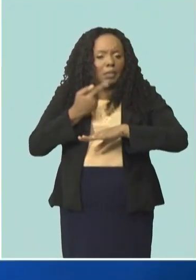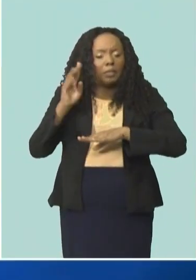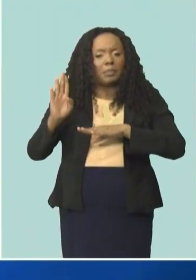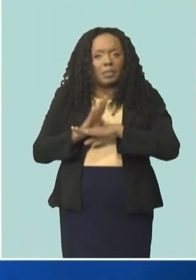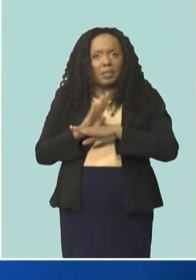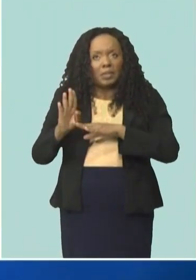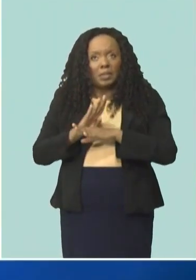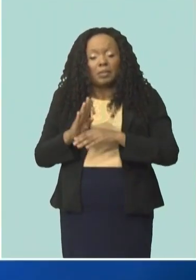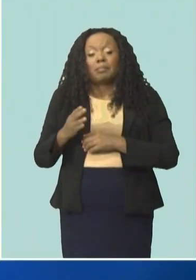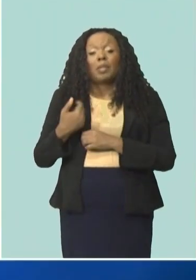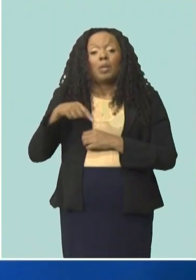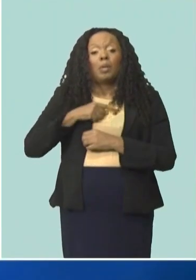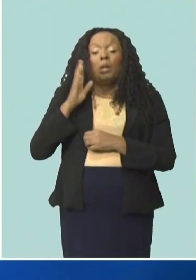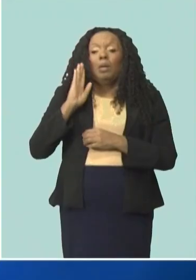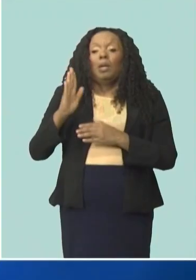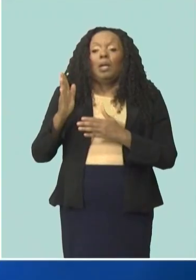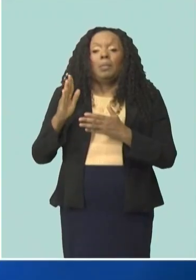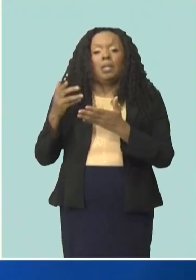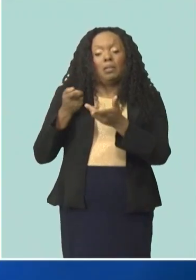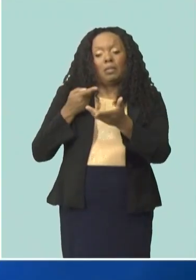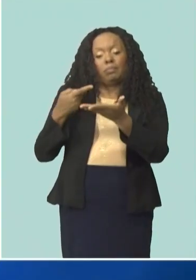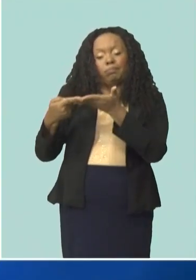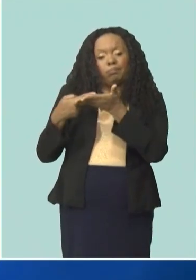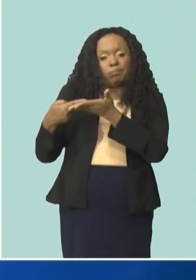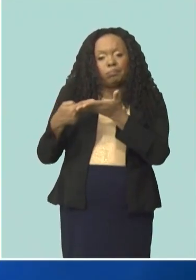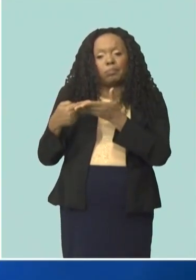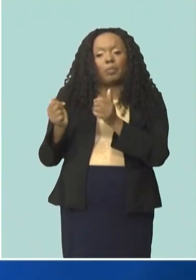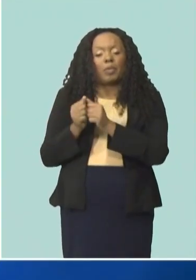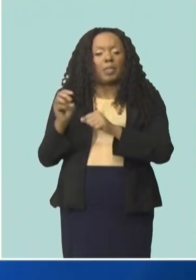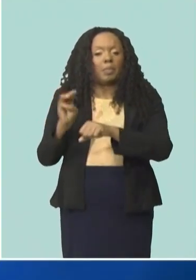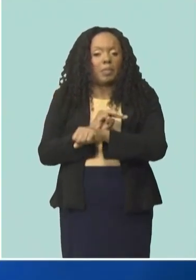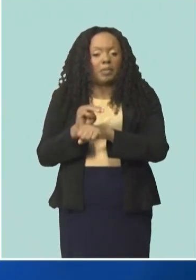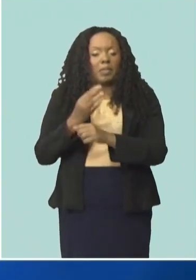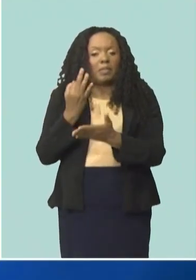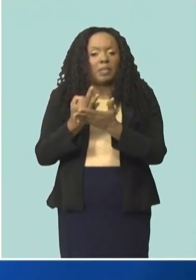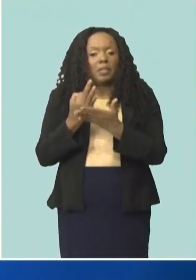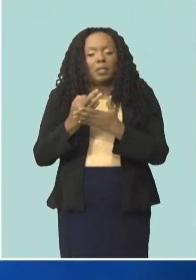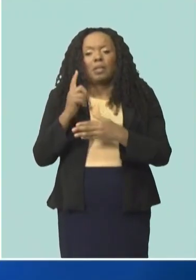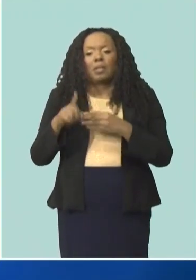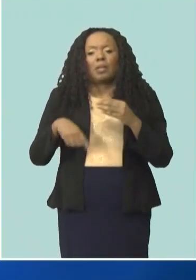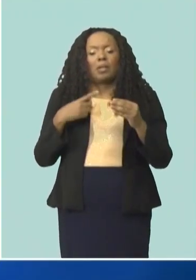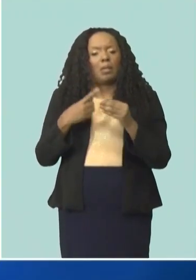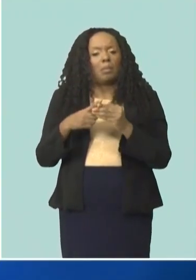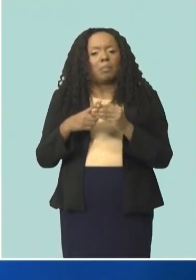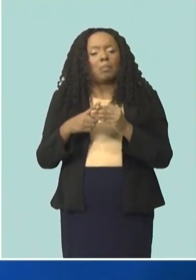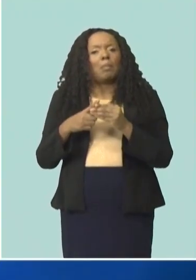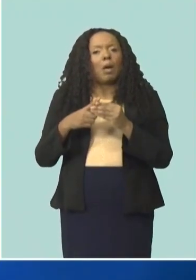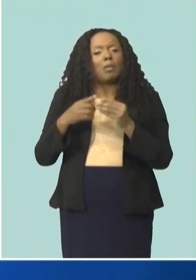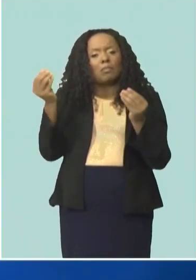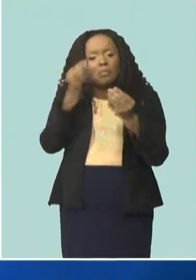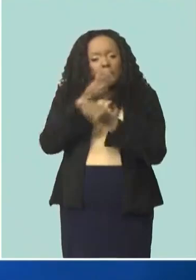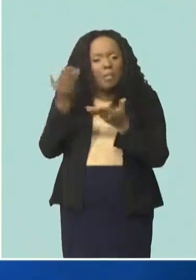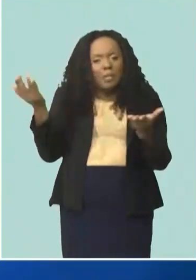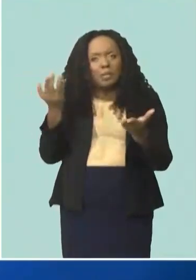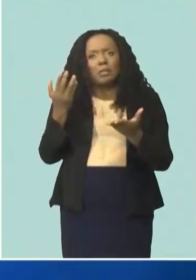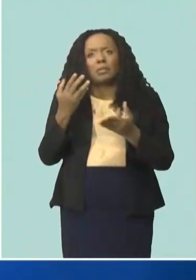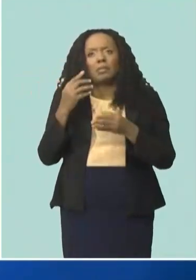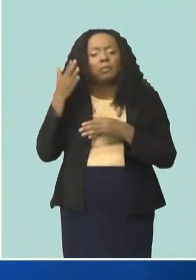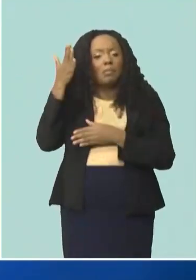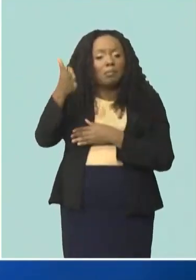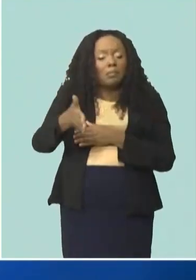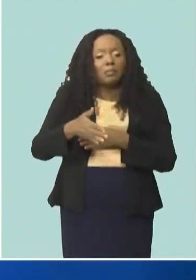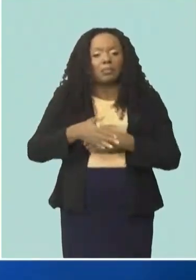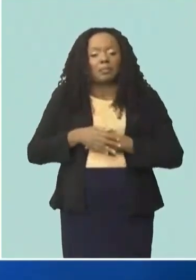Ministry of Finance and Economic Affairs in the coming days to secure an update on the progress of this transition. Looking ahead, the